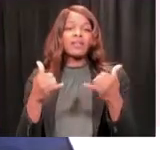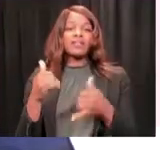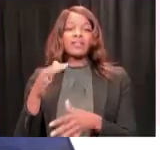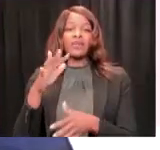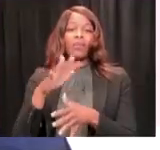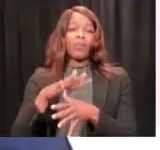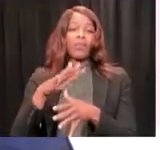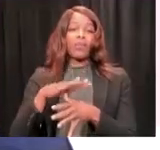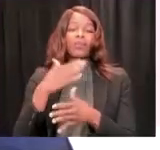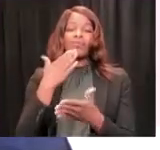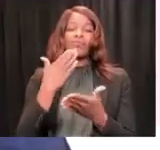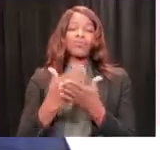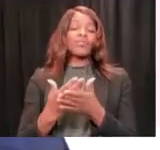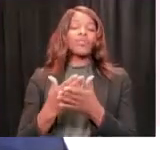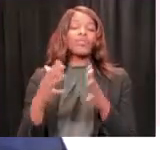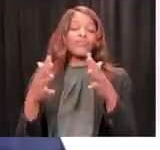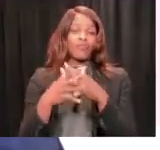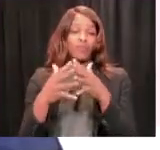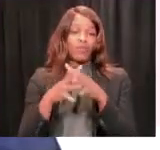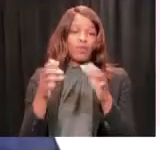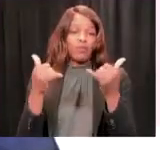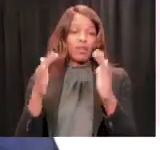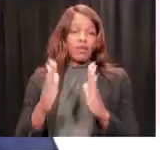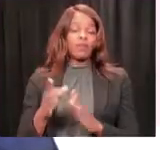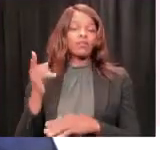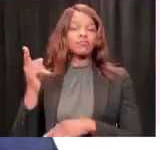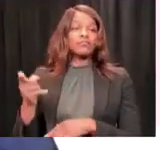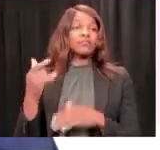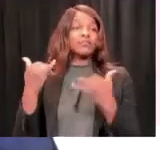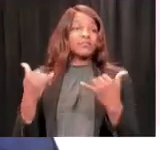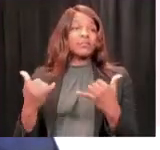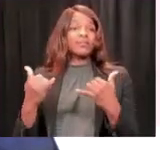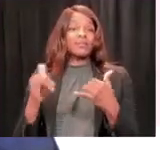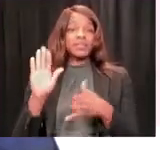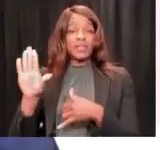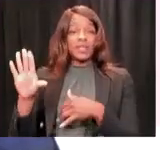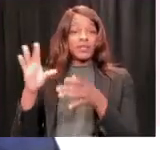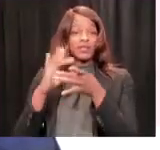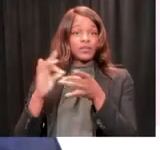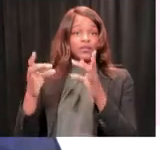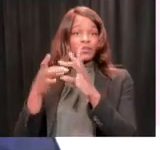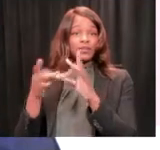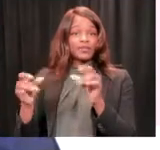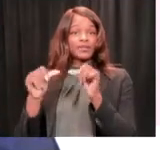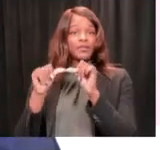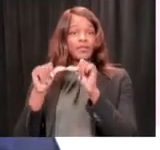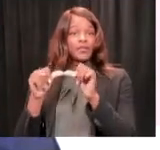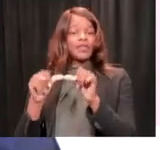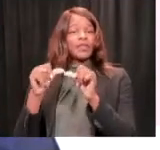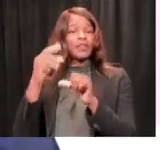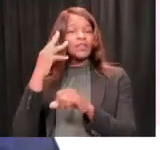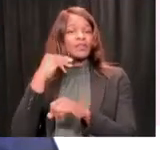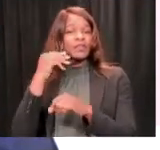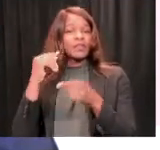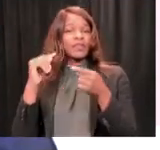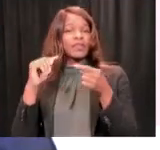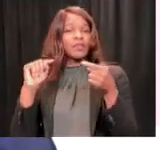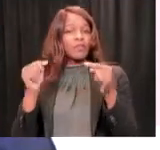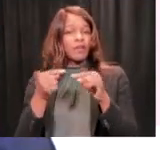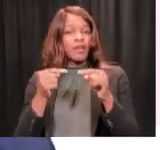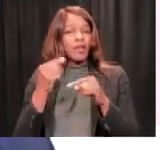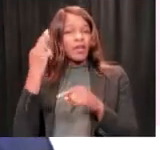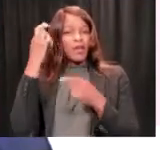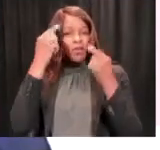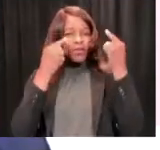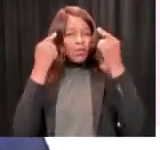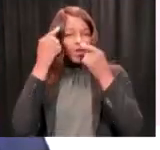players there in Terrell, Texas. And now he says in his own story that he still has the pain of wondering why his